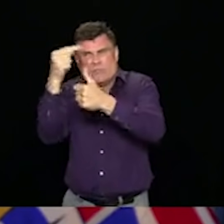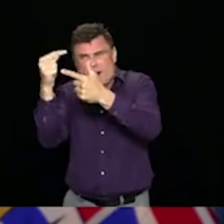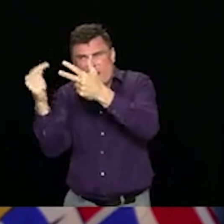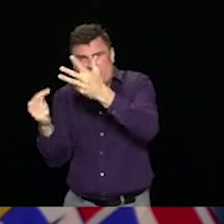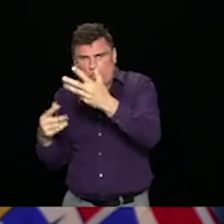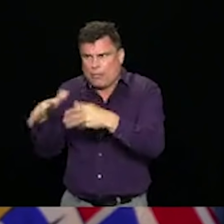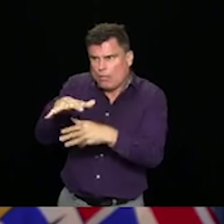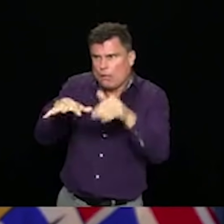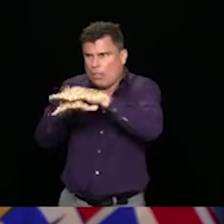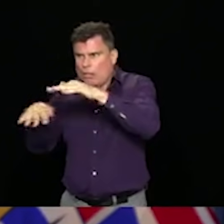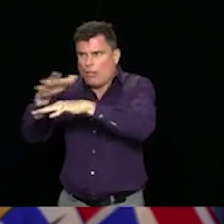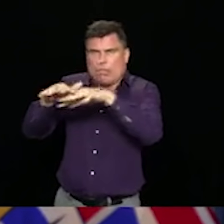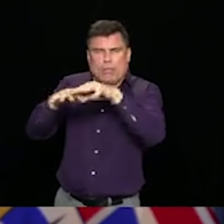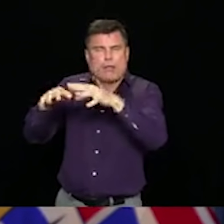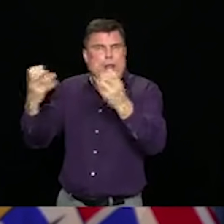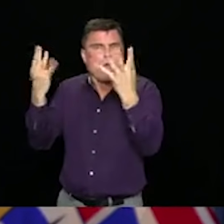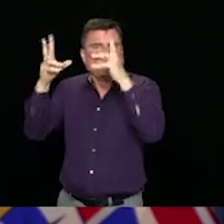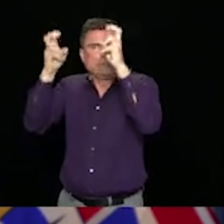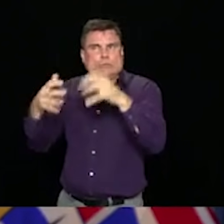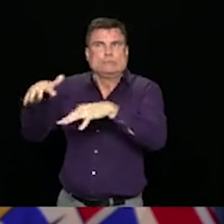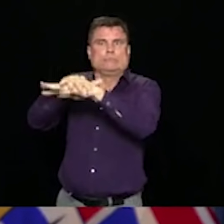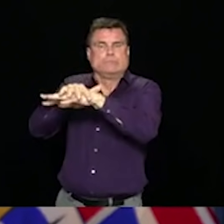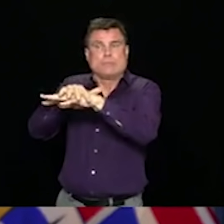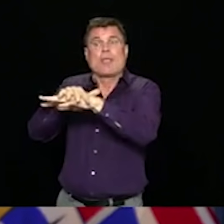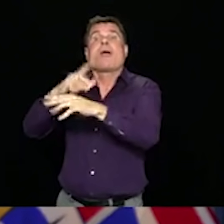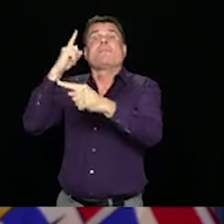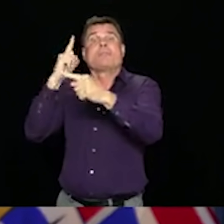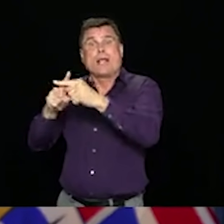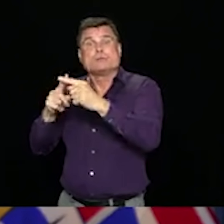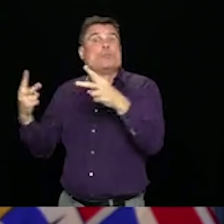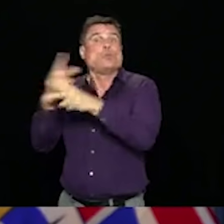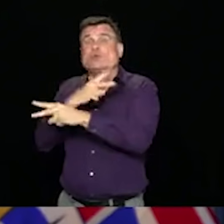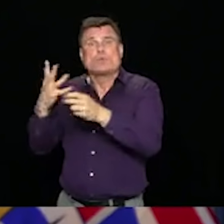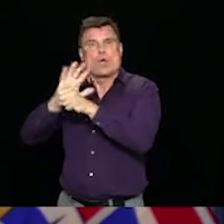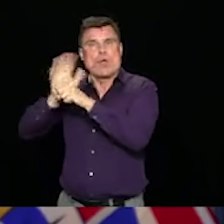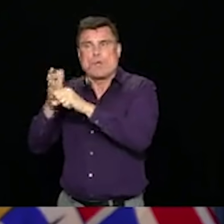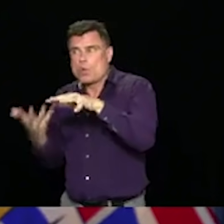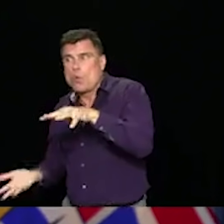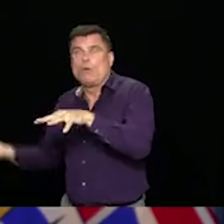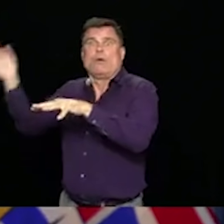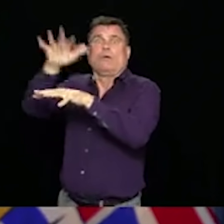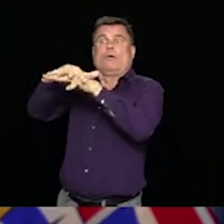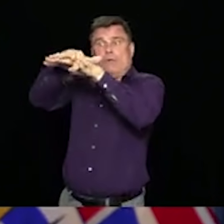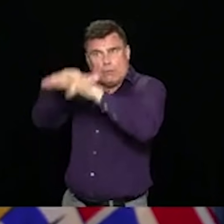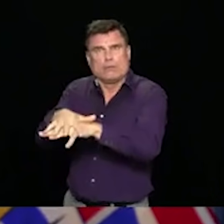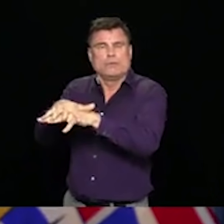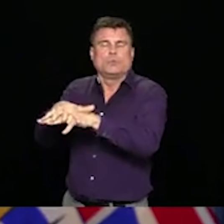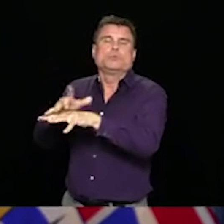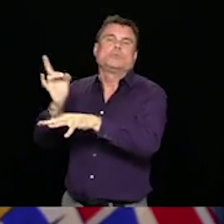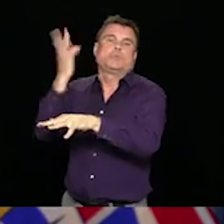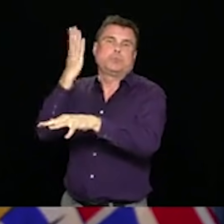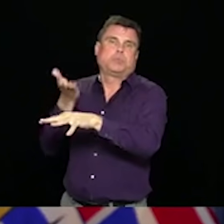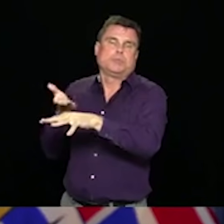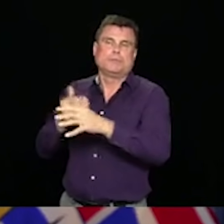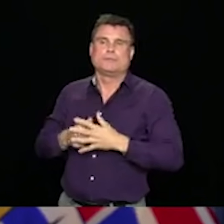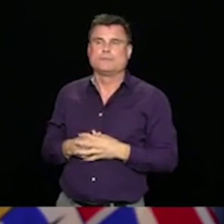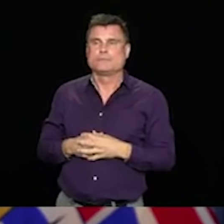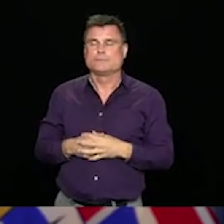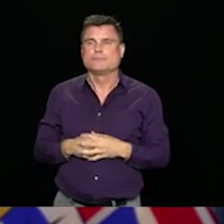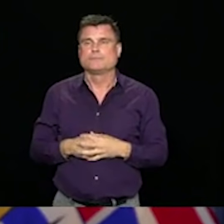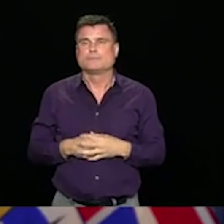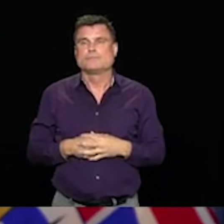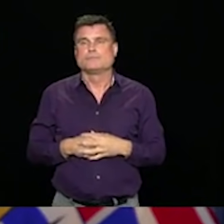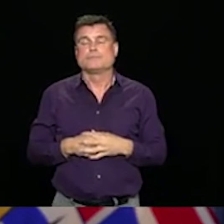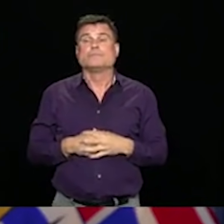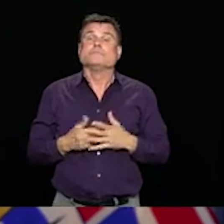had in place to stop this virus is an added challenge. I want people in British Columbia to know that while I stand up here